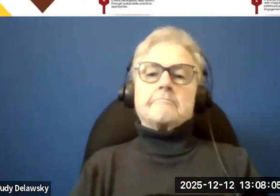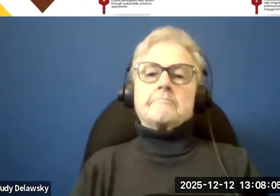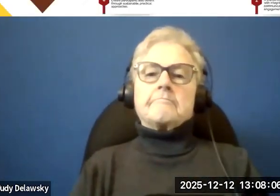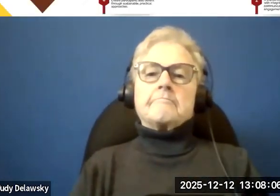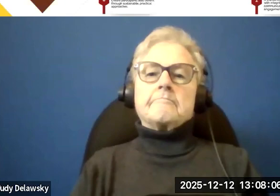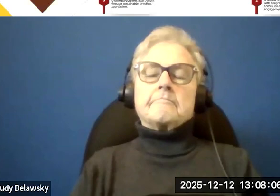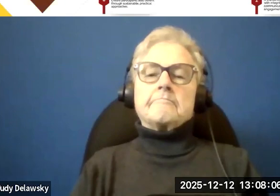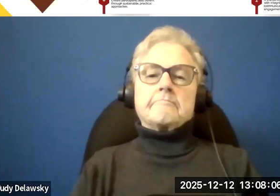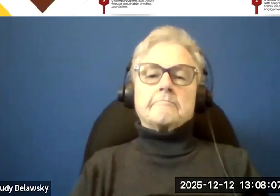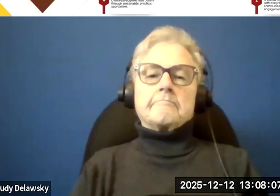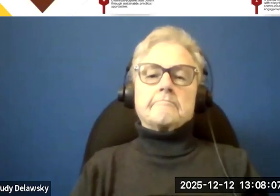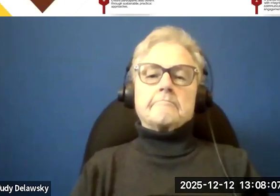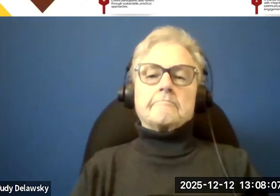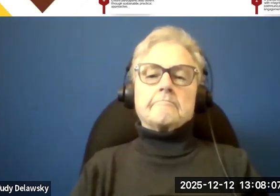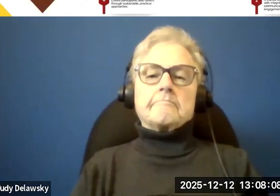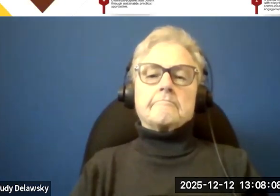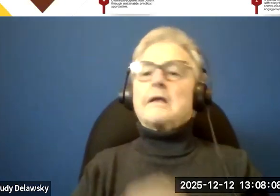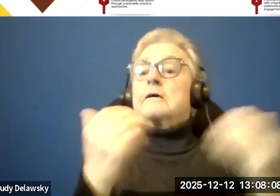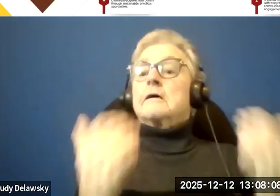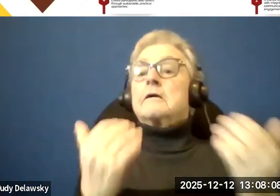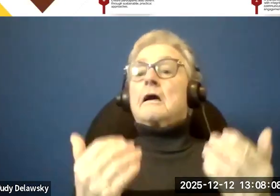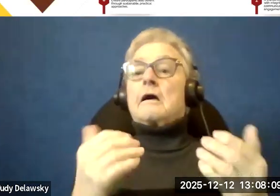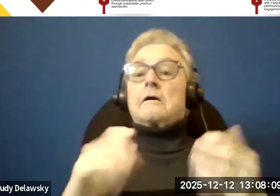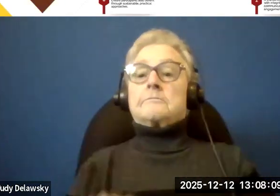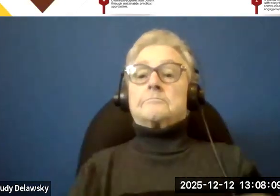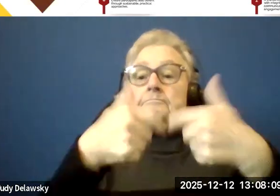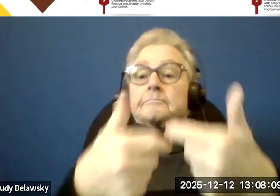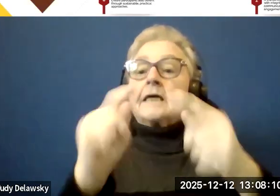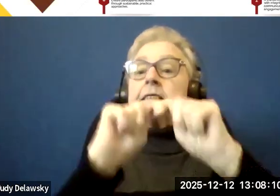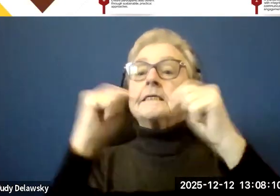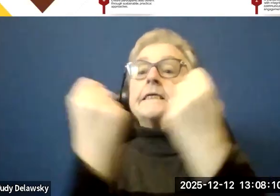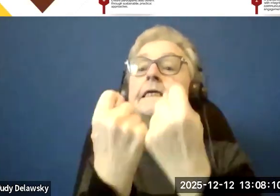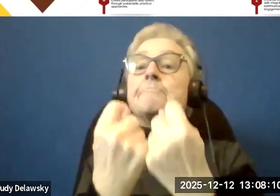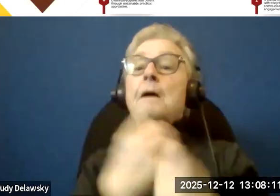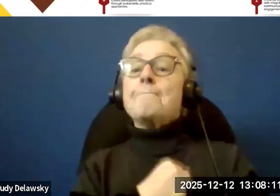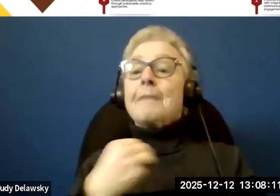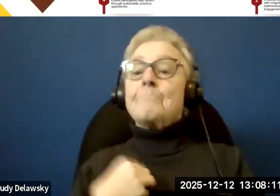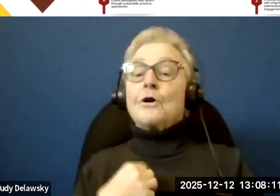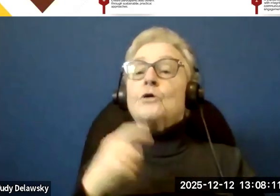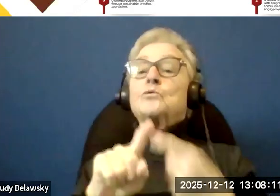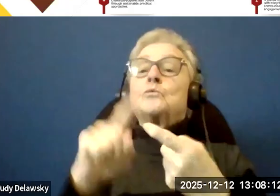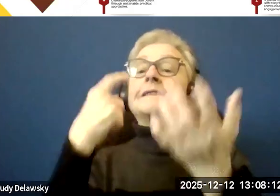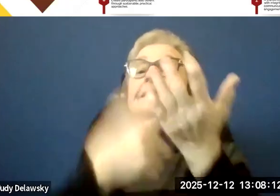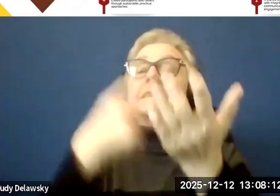So now I'd like to turn it over to our team member, Fraulein, to discuss the project values.